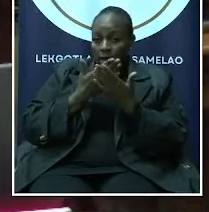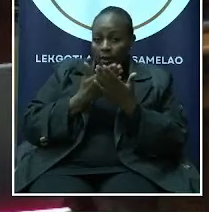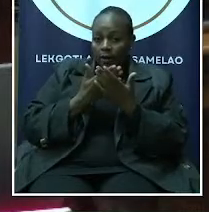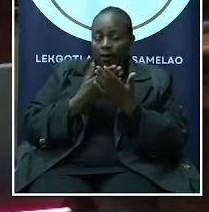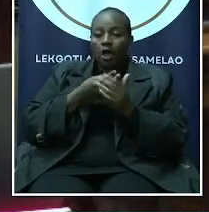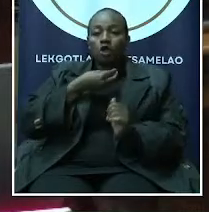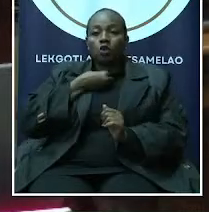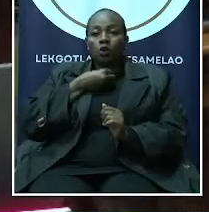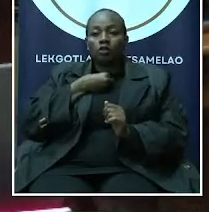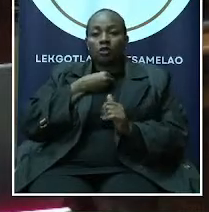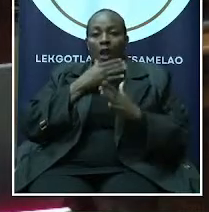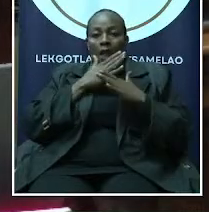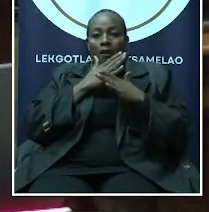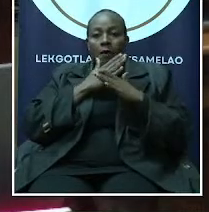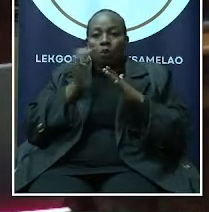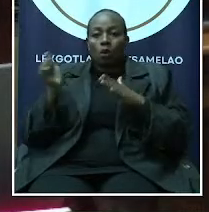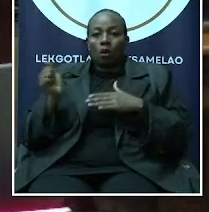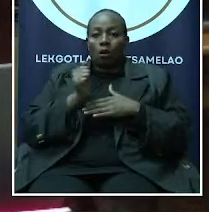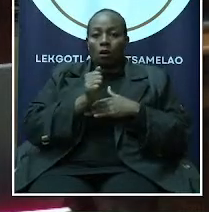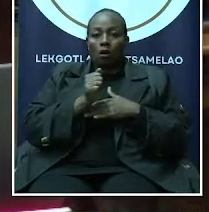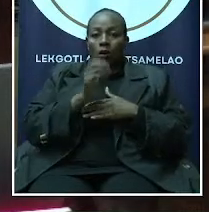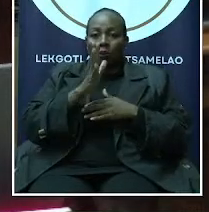youth labor will then be deployed.